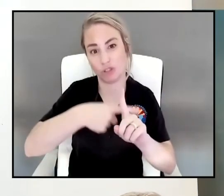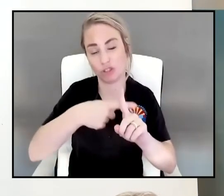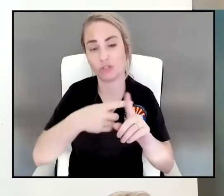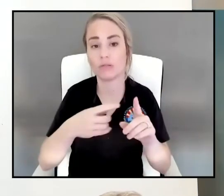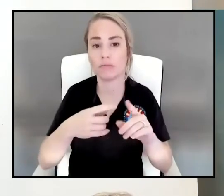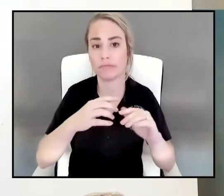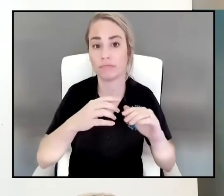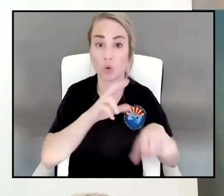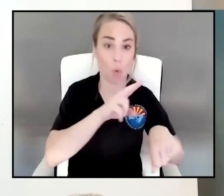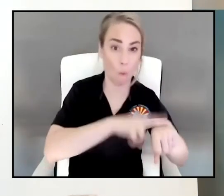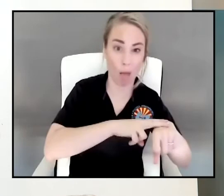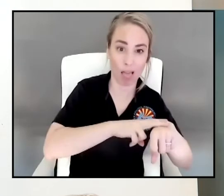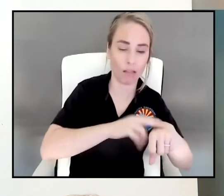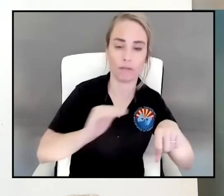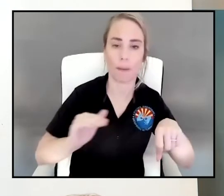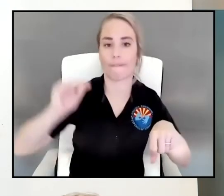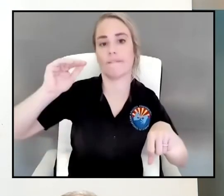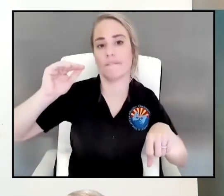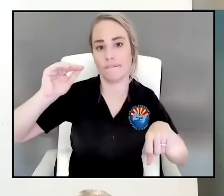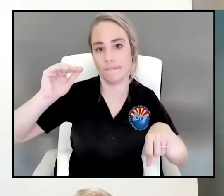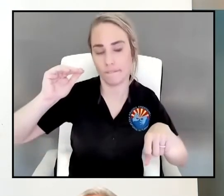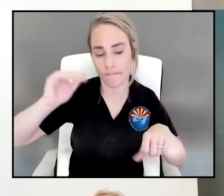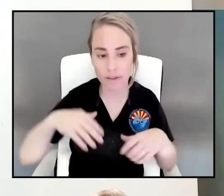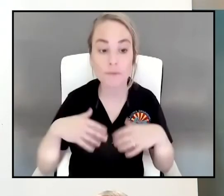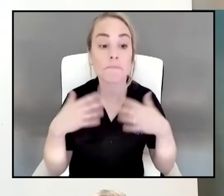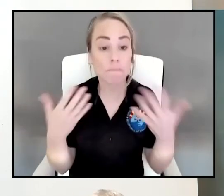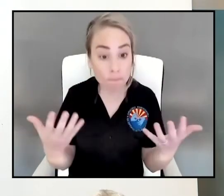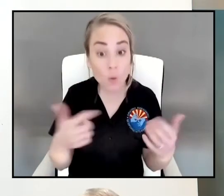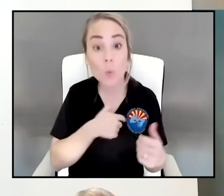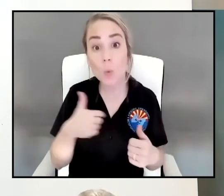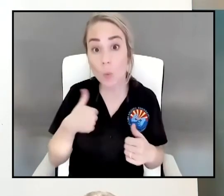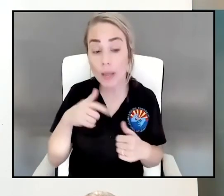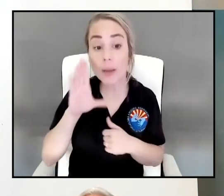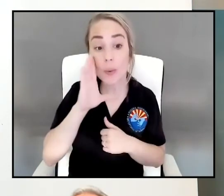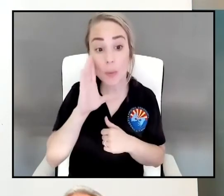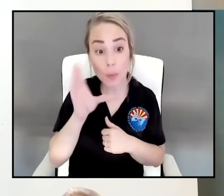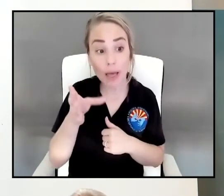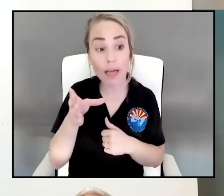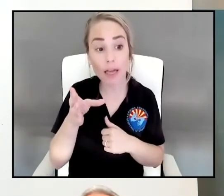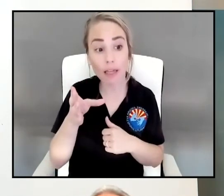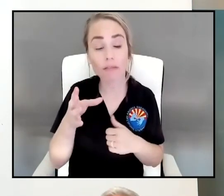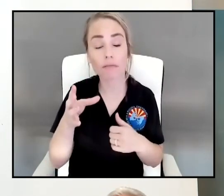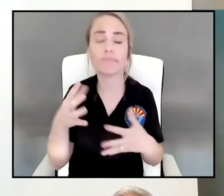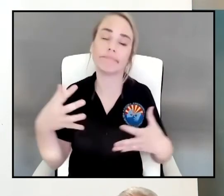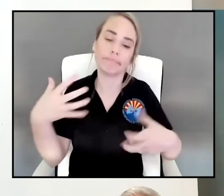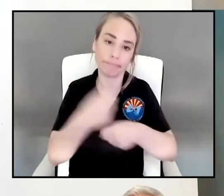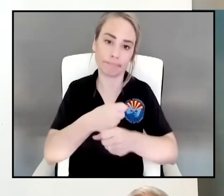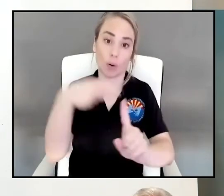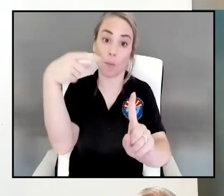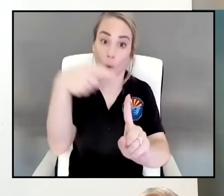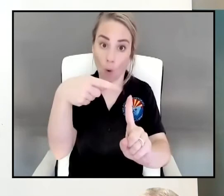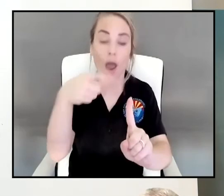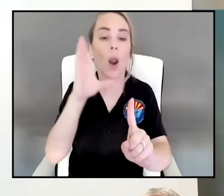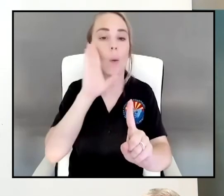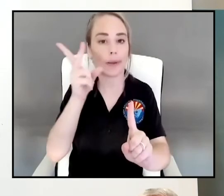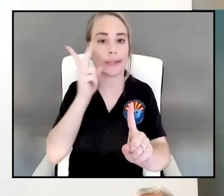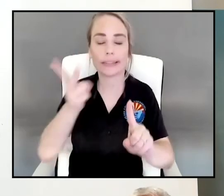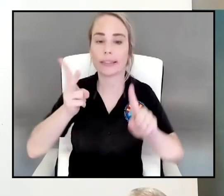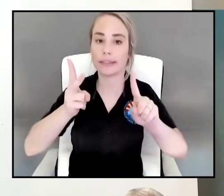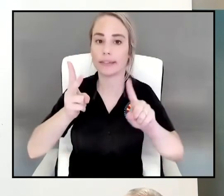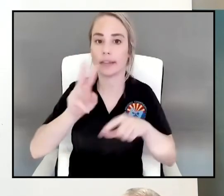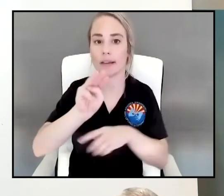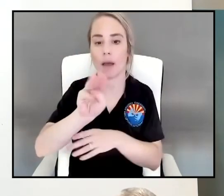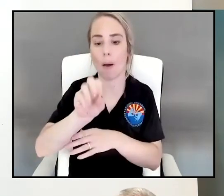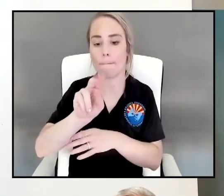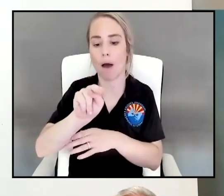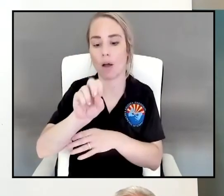Corners region. So like I said, we'll continue, in summary, we'll continue to see that monsoonal moisture stay in place at least for